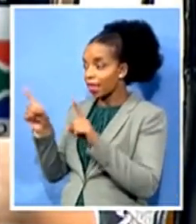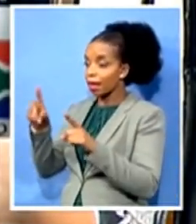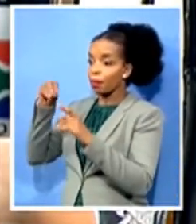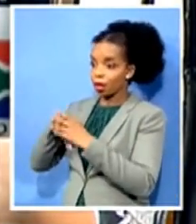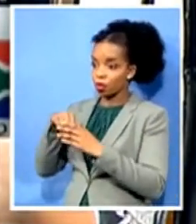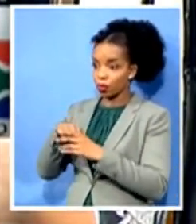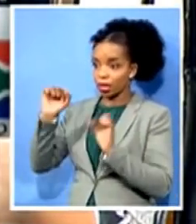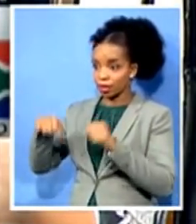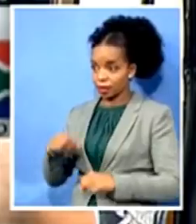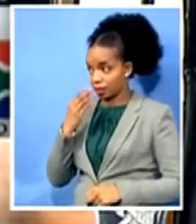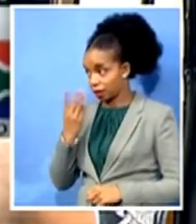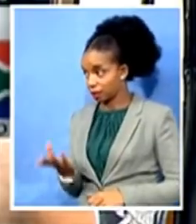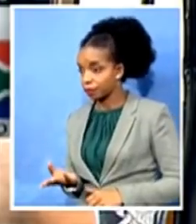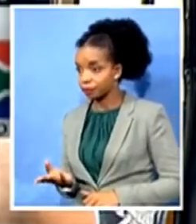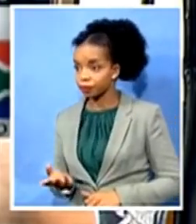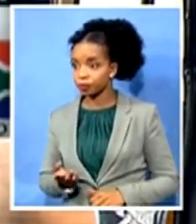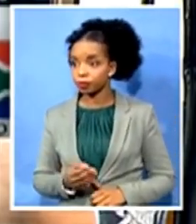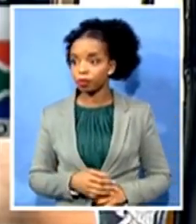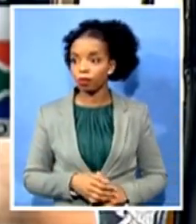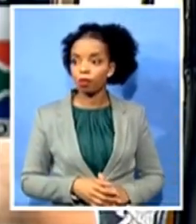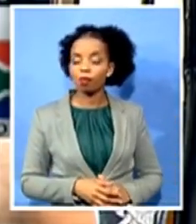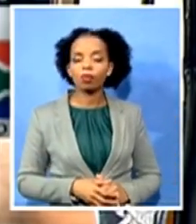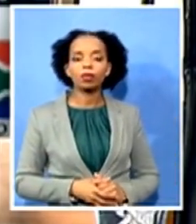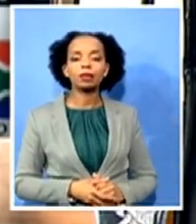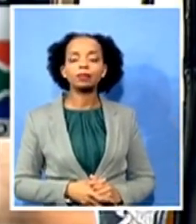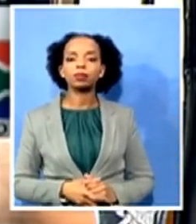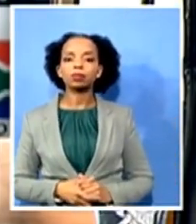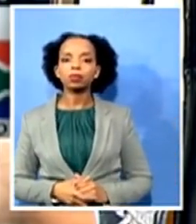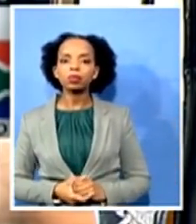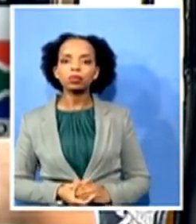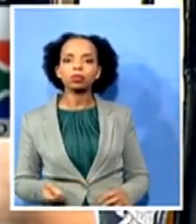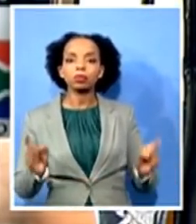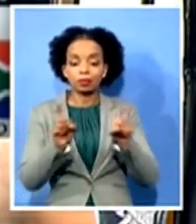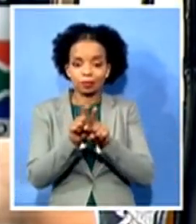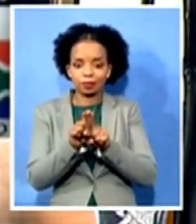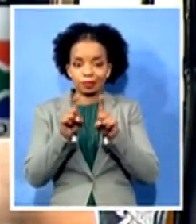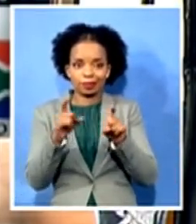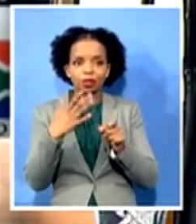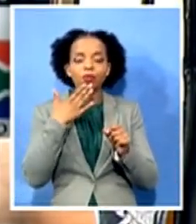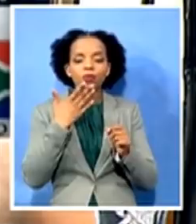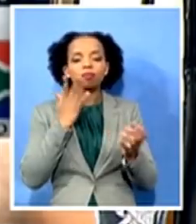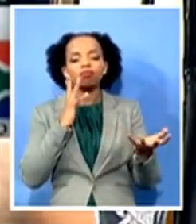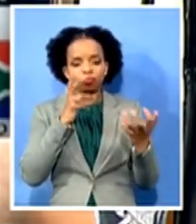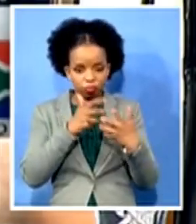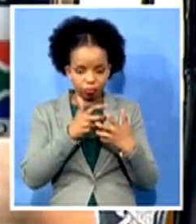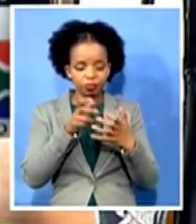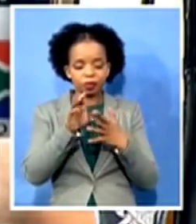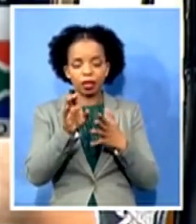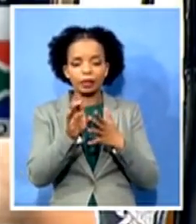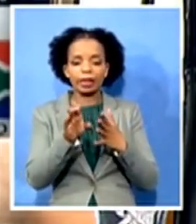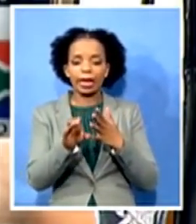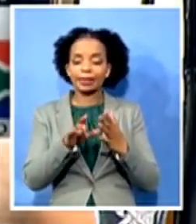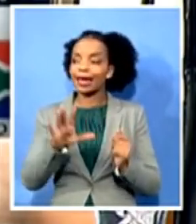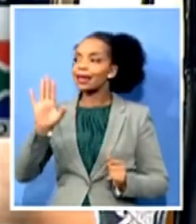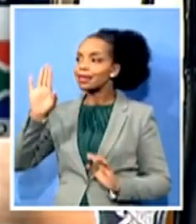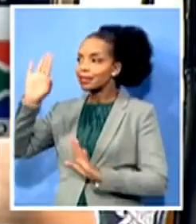Those people who will meet the criteria as set by EXCO, Yes, in my thinking and my